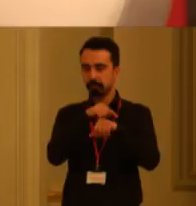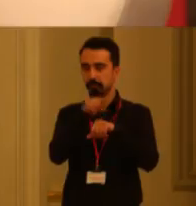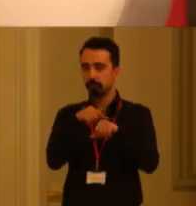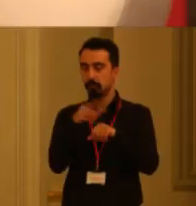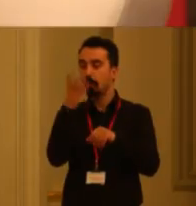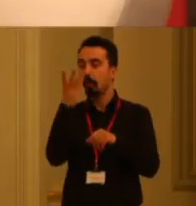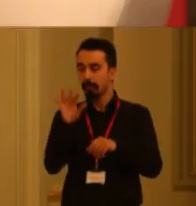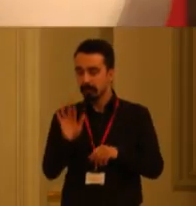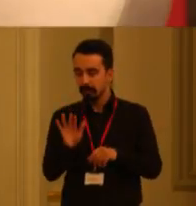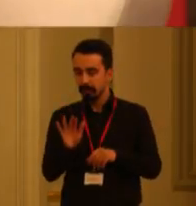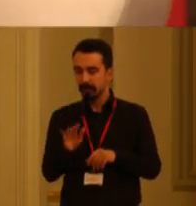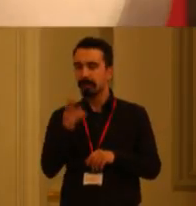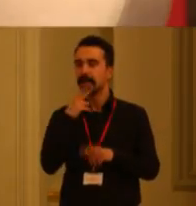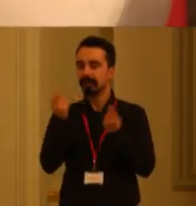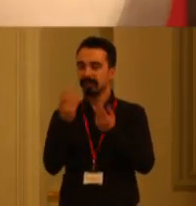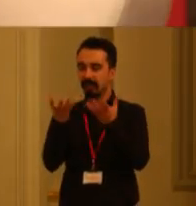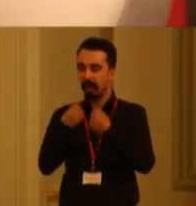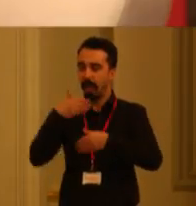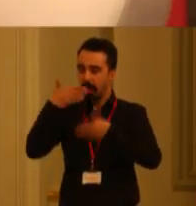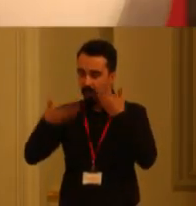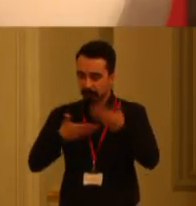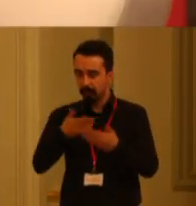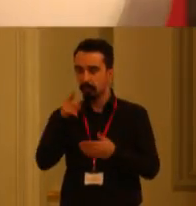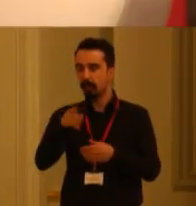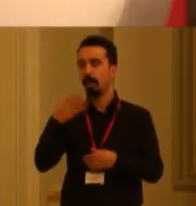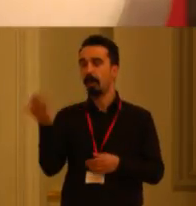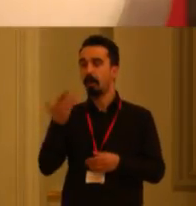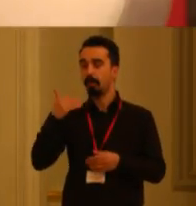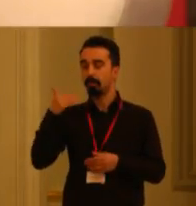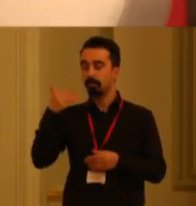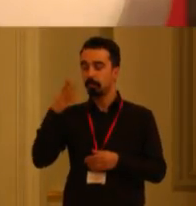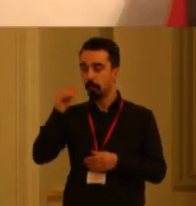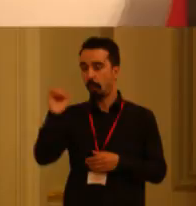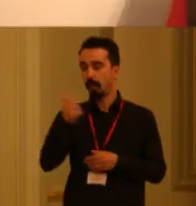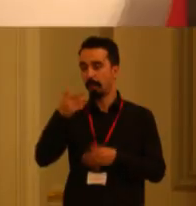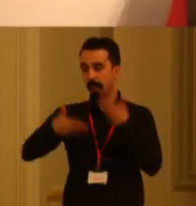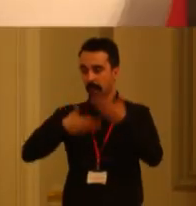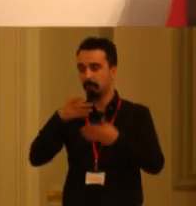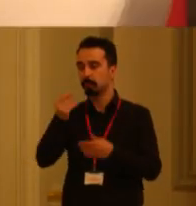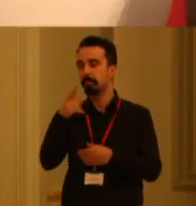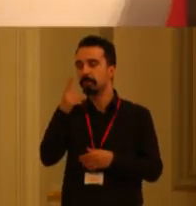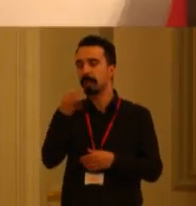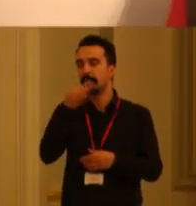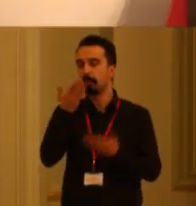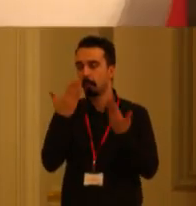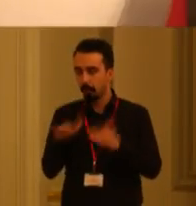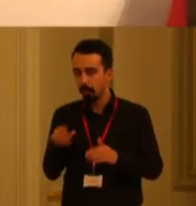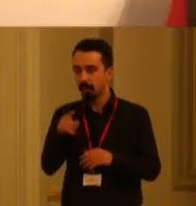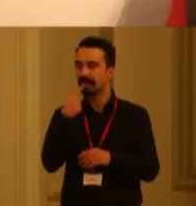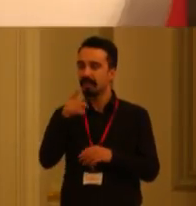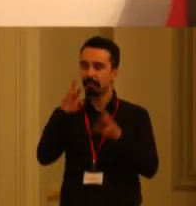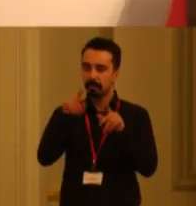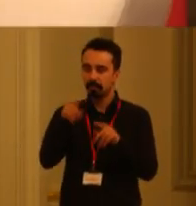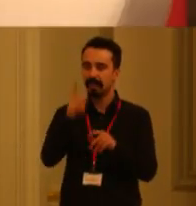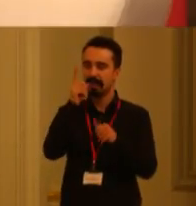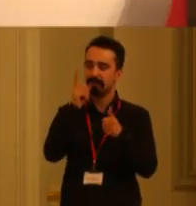positive, unless we establish a mechanism for positive discrimination, it won't mean much. It won't